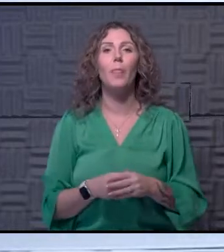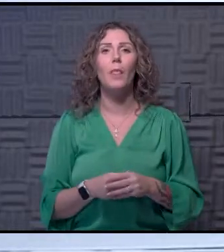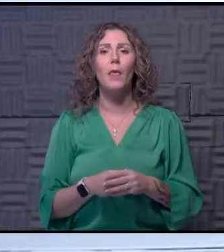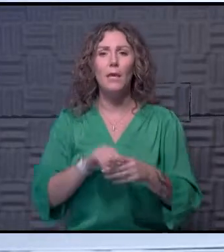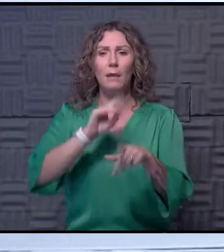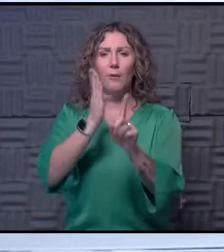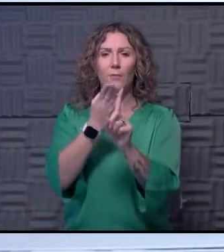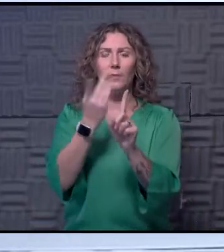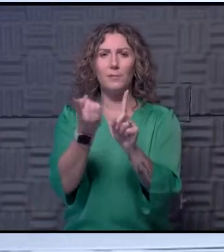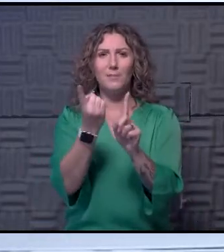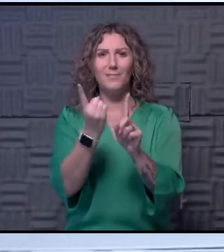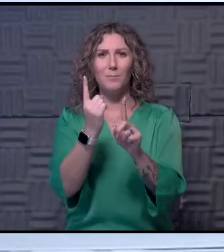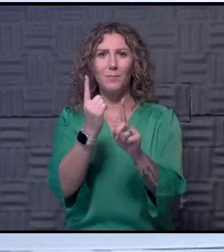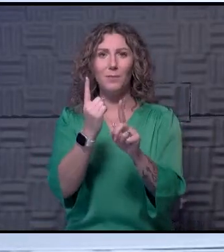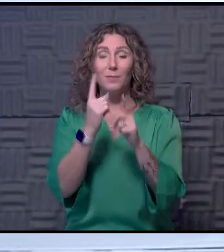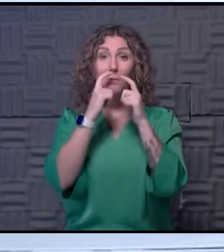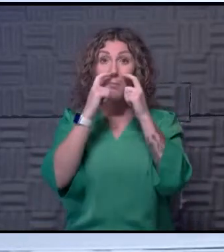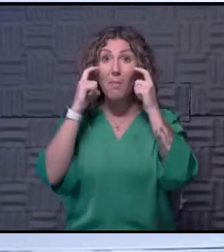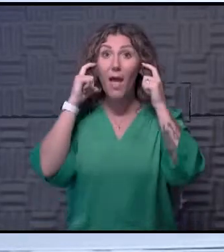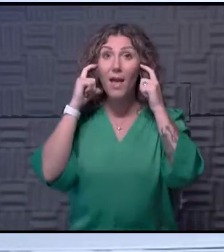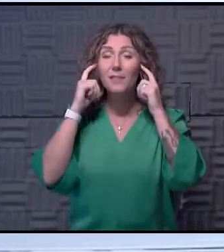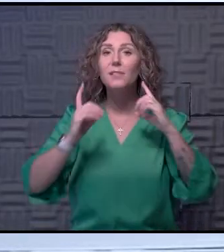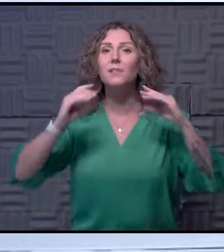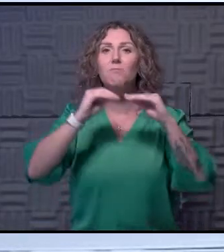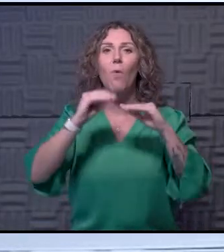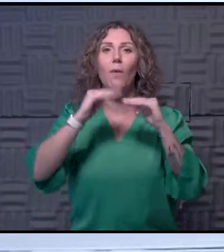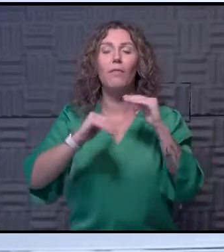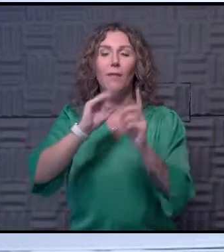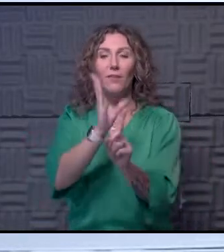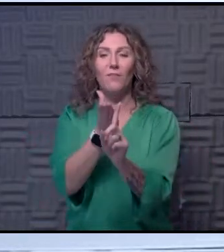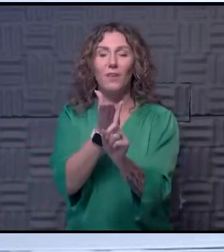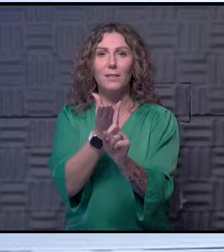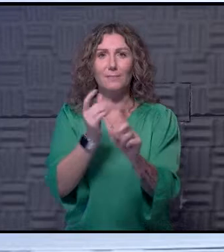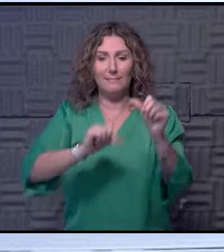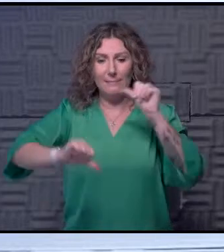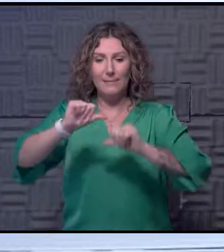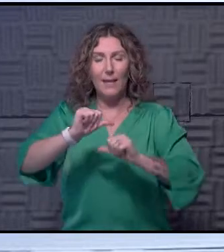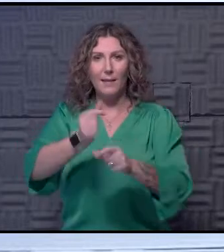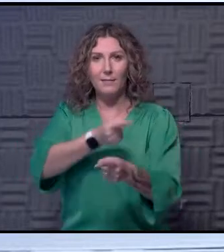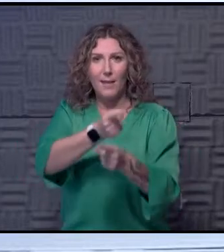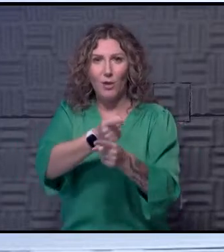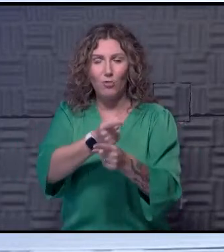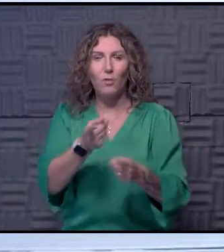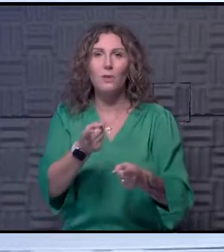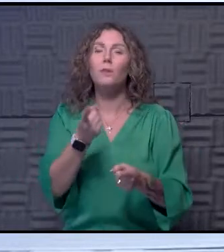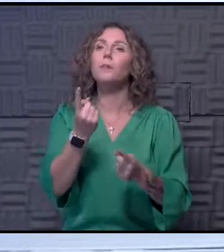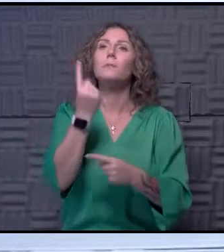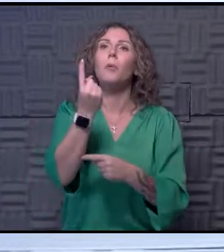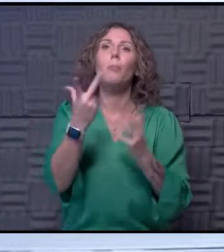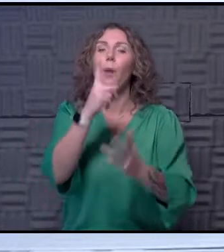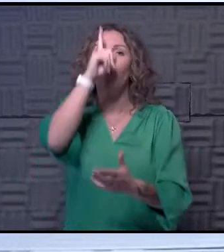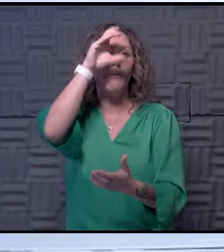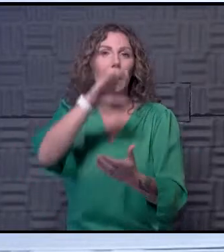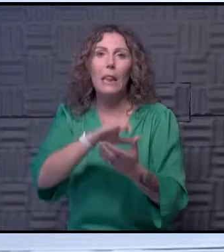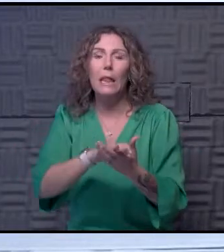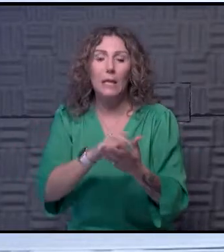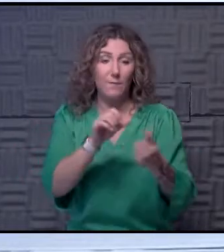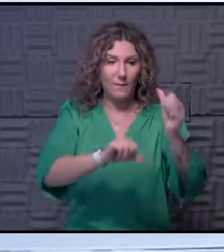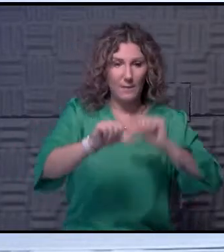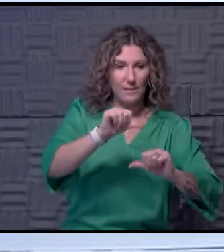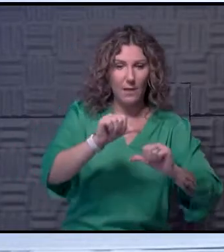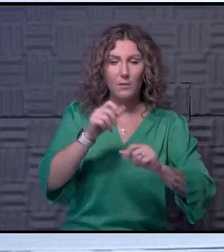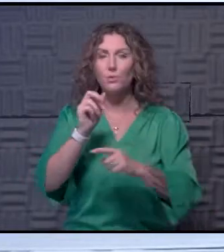wear a mask is much more than just about convincing them that the science is accurate. Someone might believe the science,